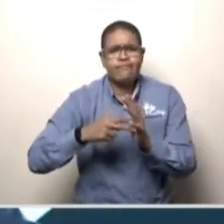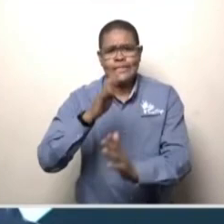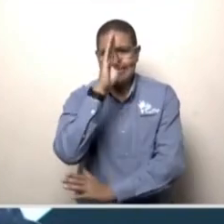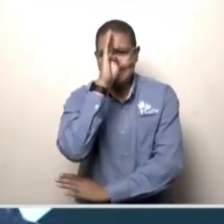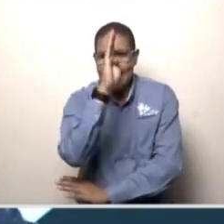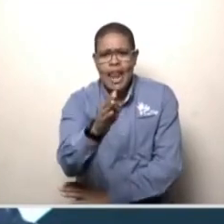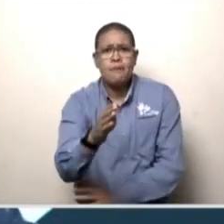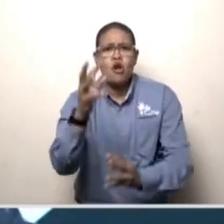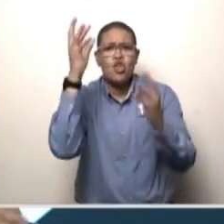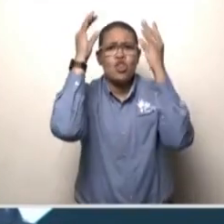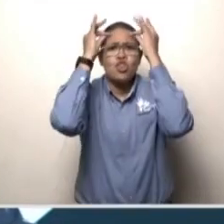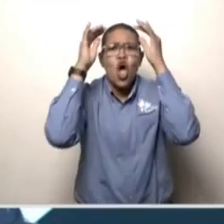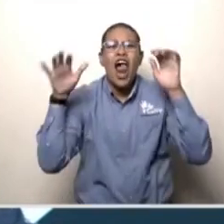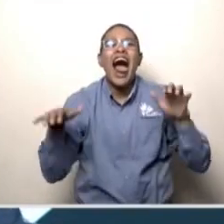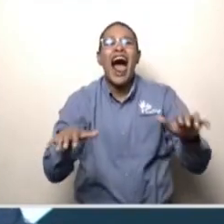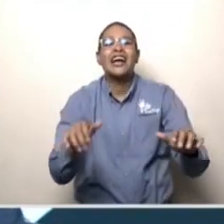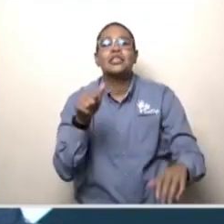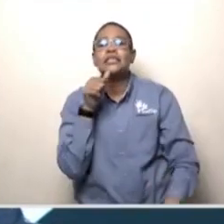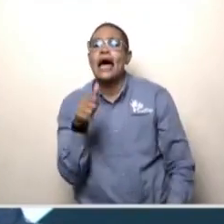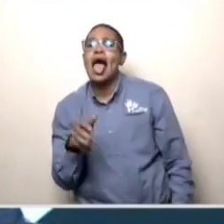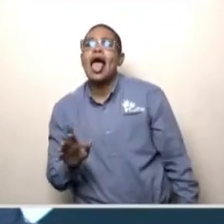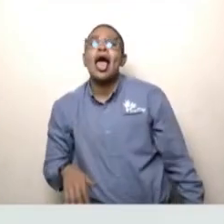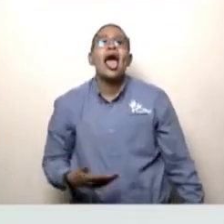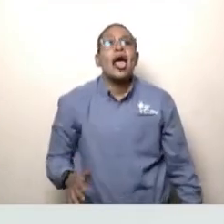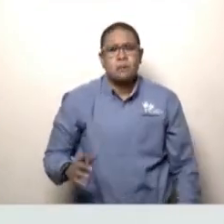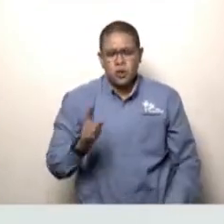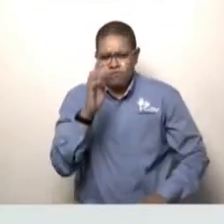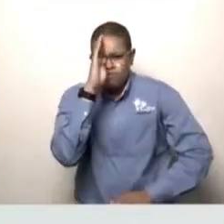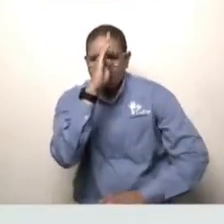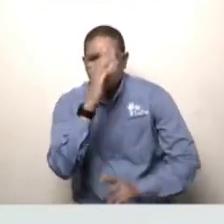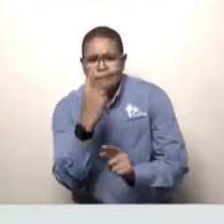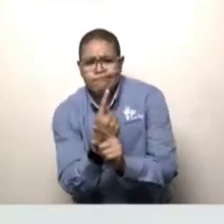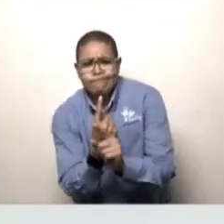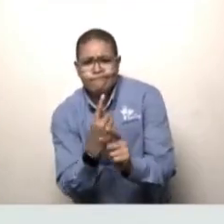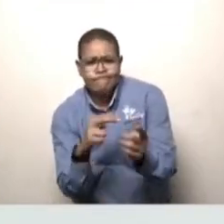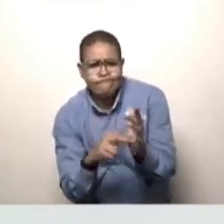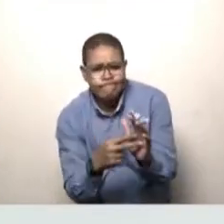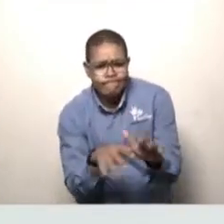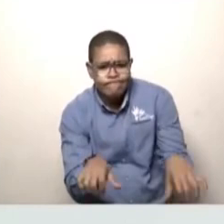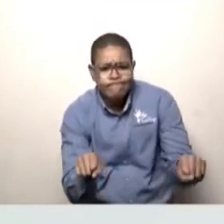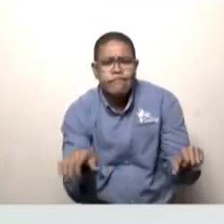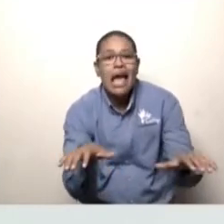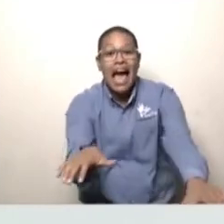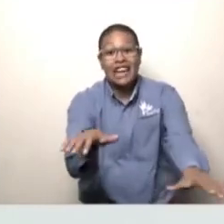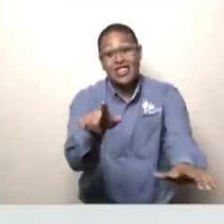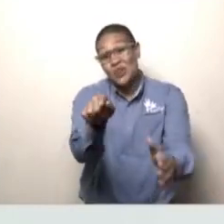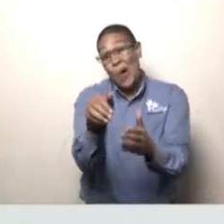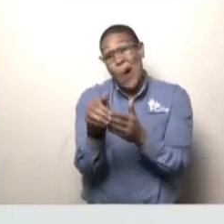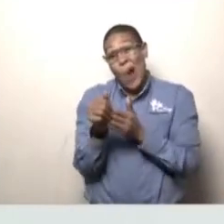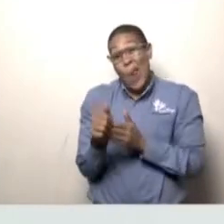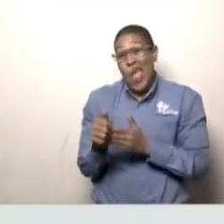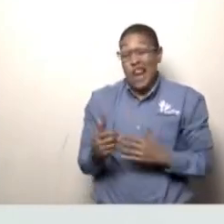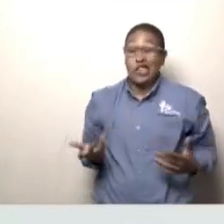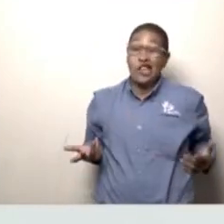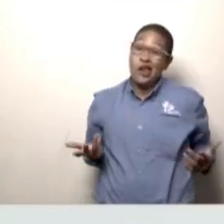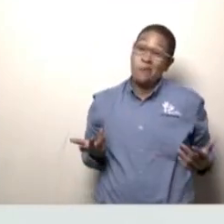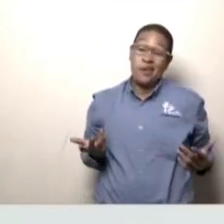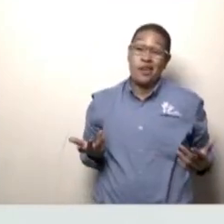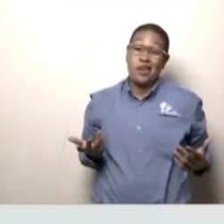action. And so leadership would be a very important part of any